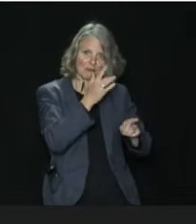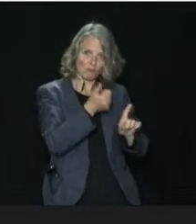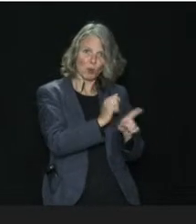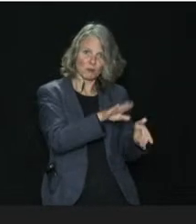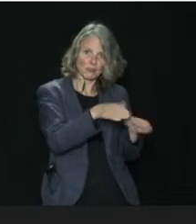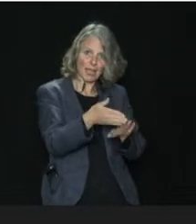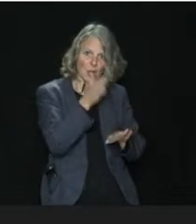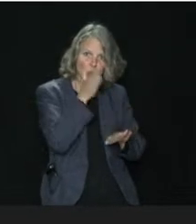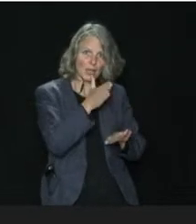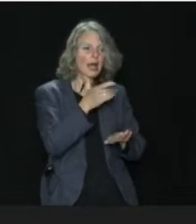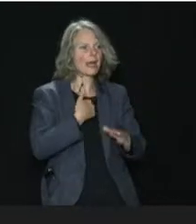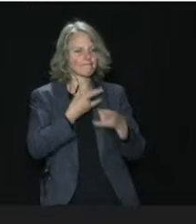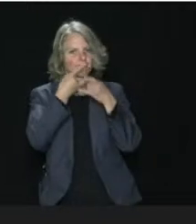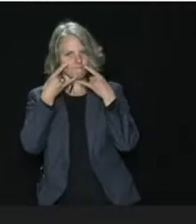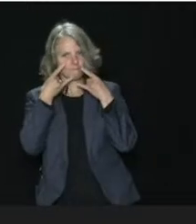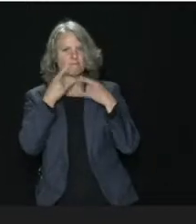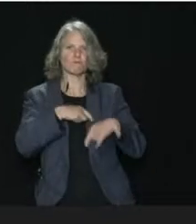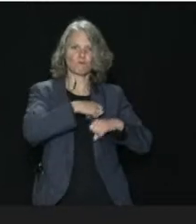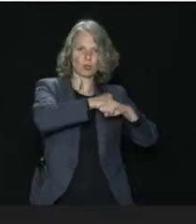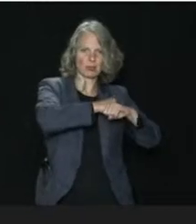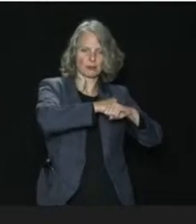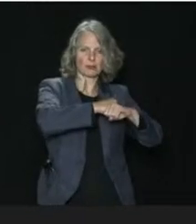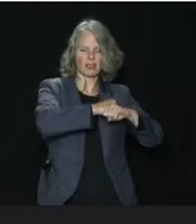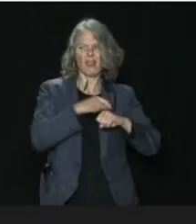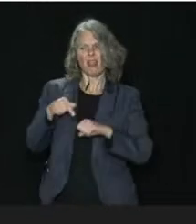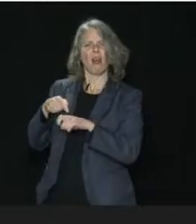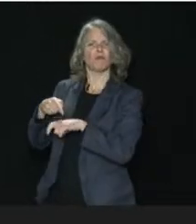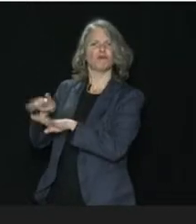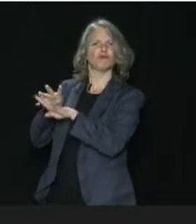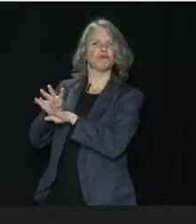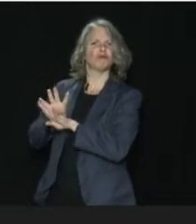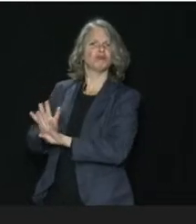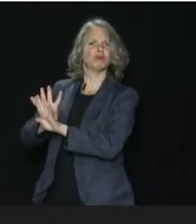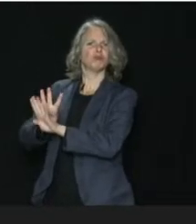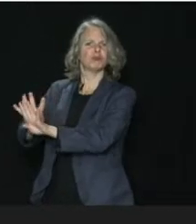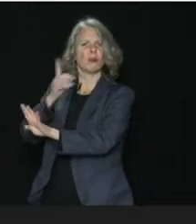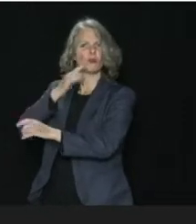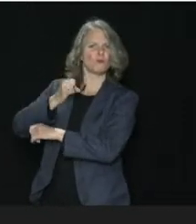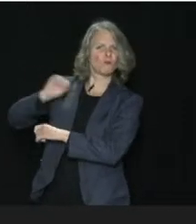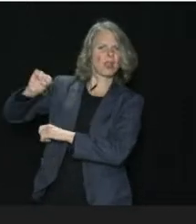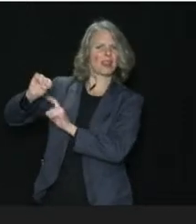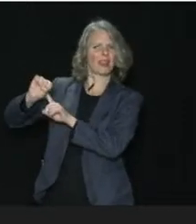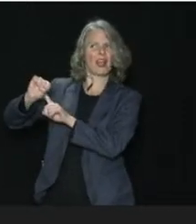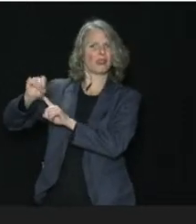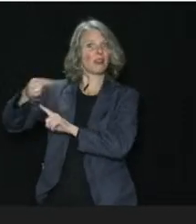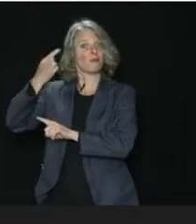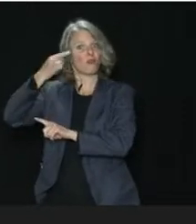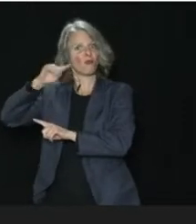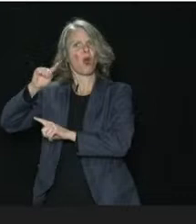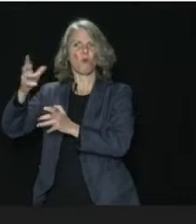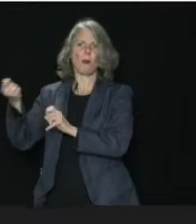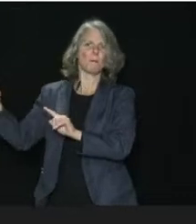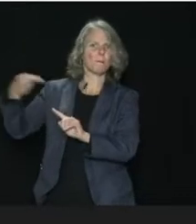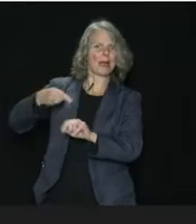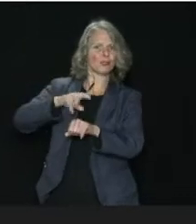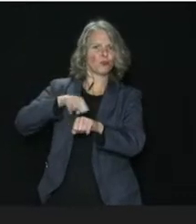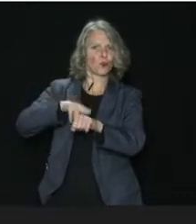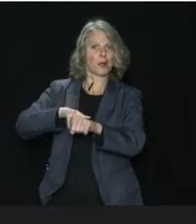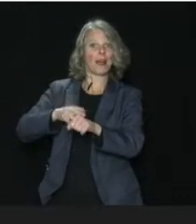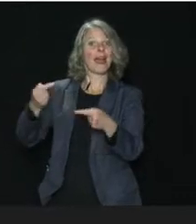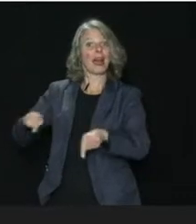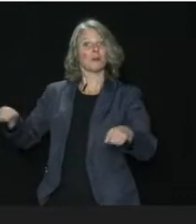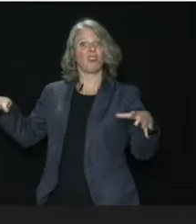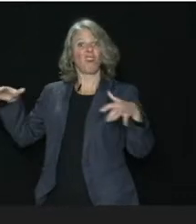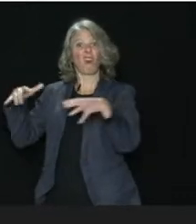spreading. These protests are supposed to be about getting back to normal, but by spreading the virus, they do just